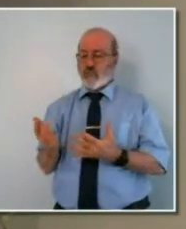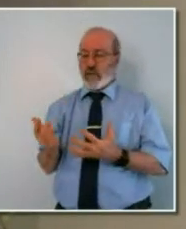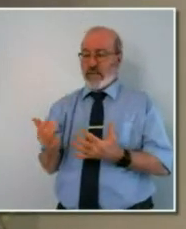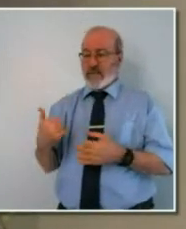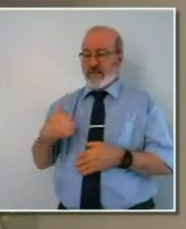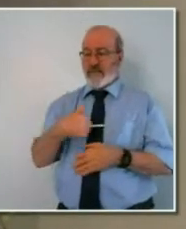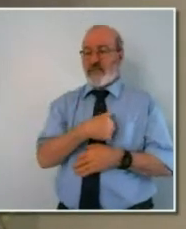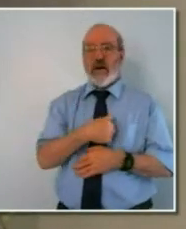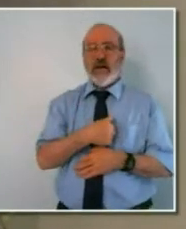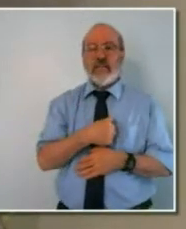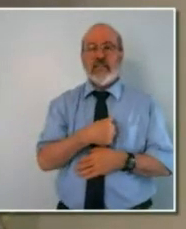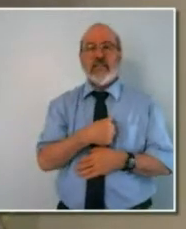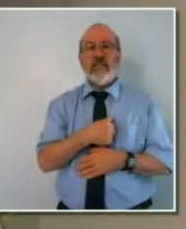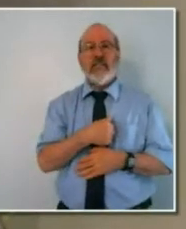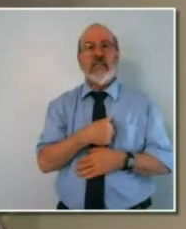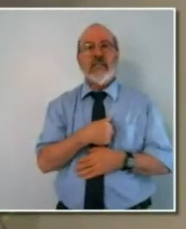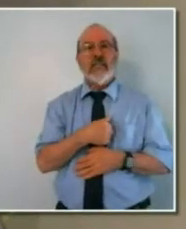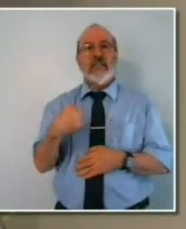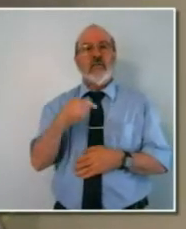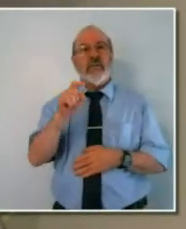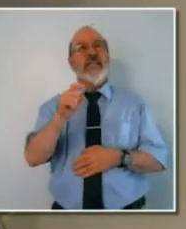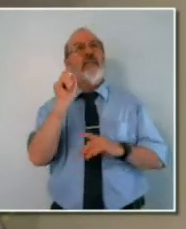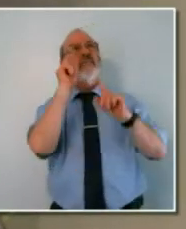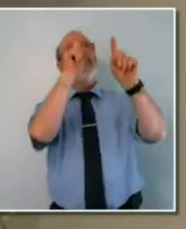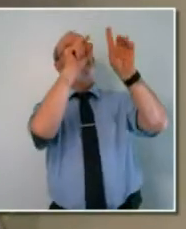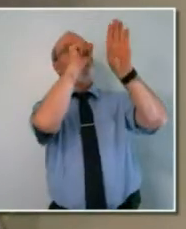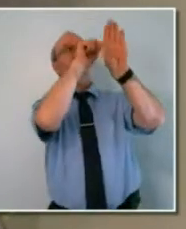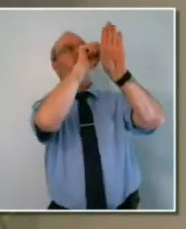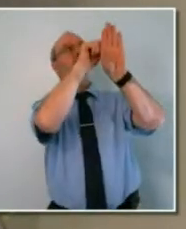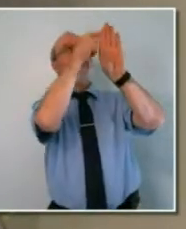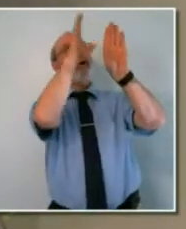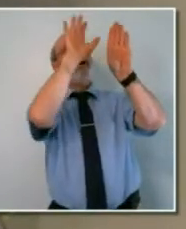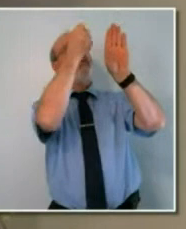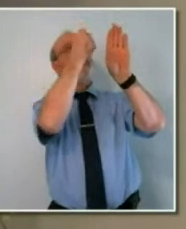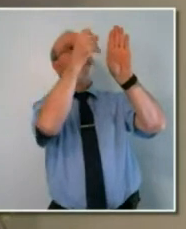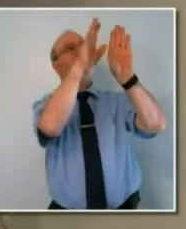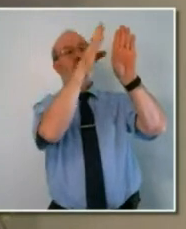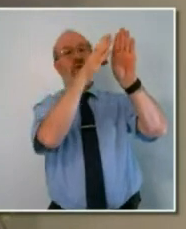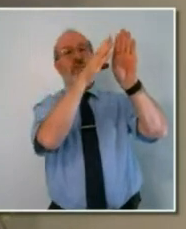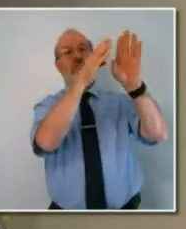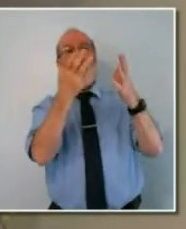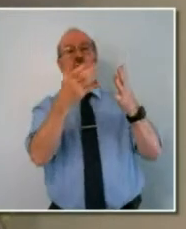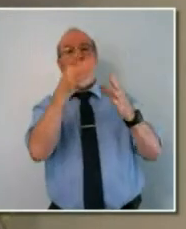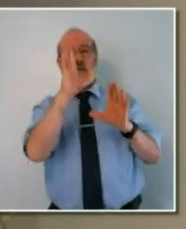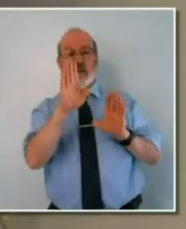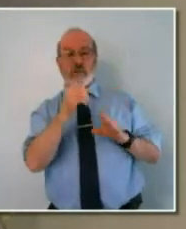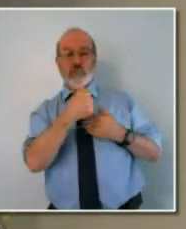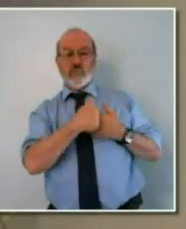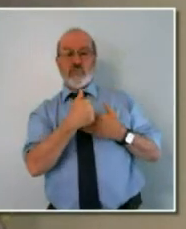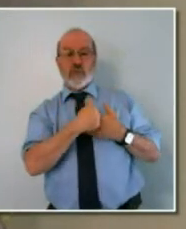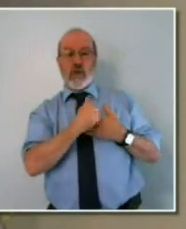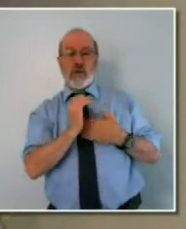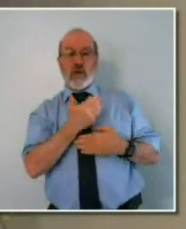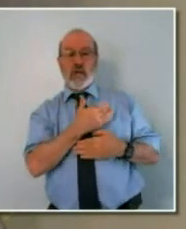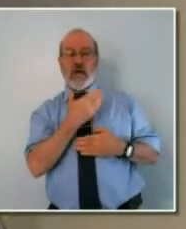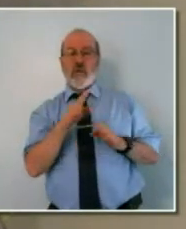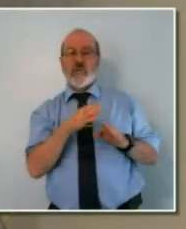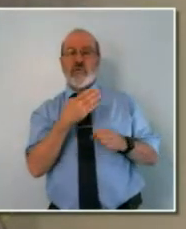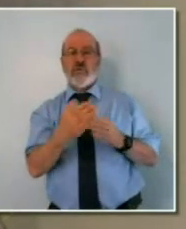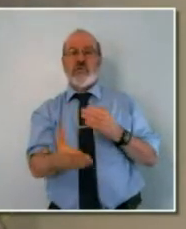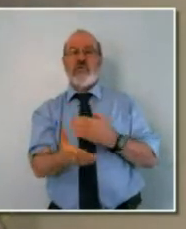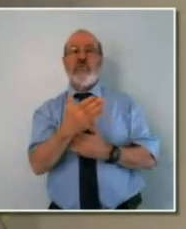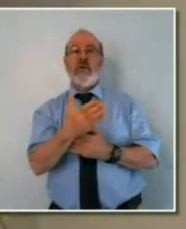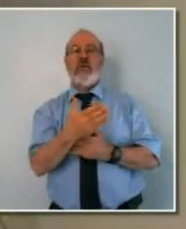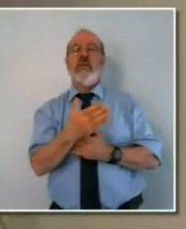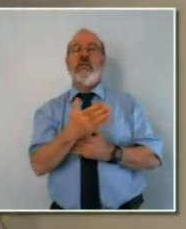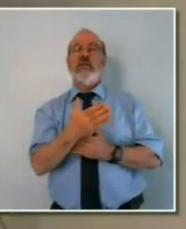fact that we need to go knock on His door, but we're wanting Him to knock on our door. And so this morning, I'm saying